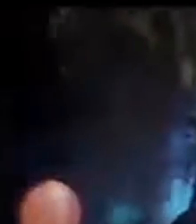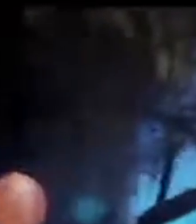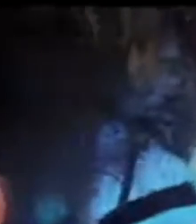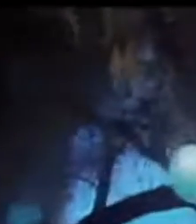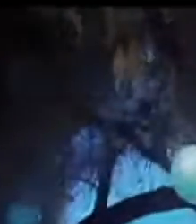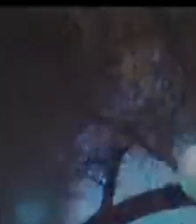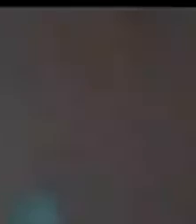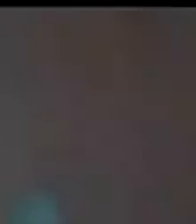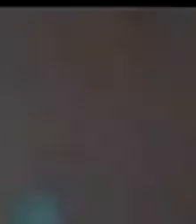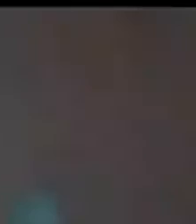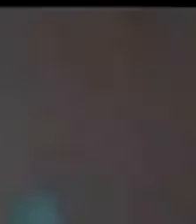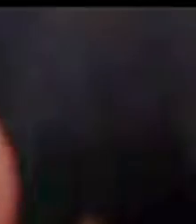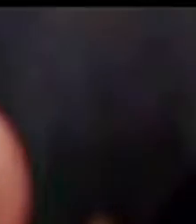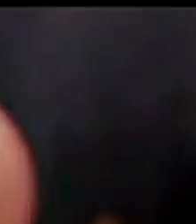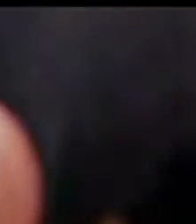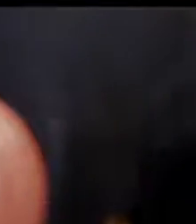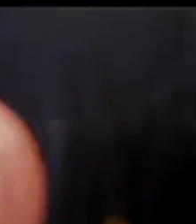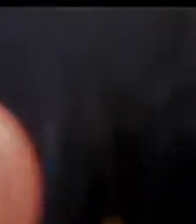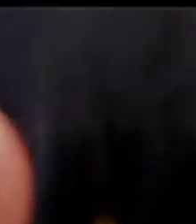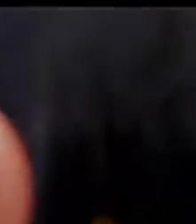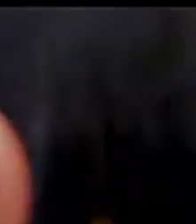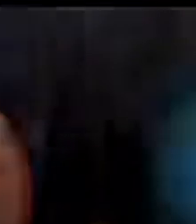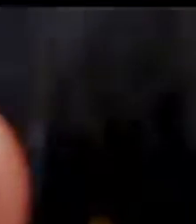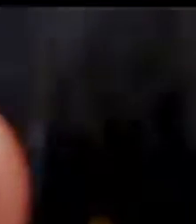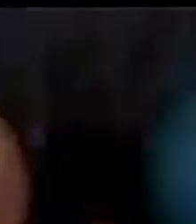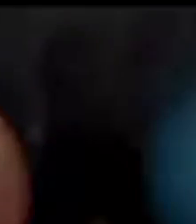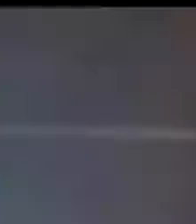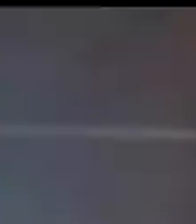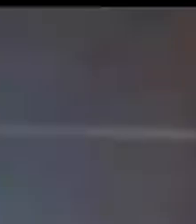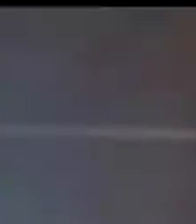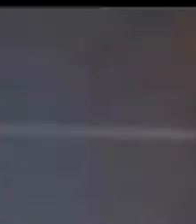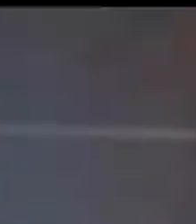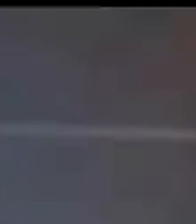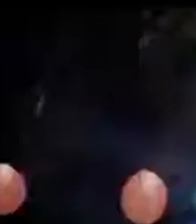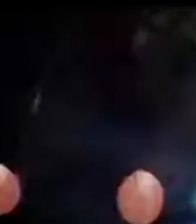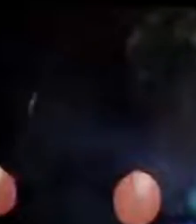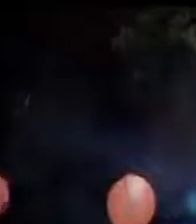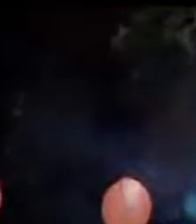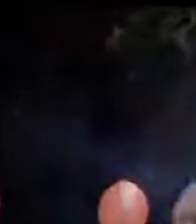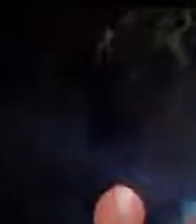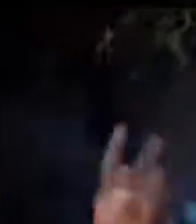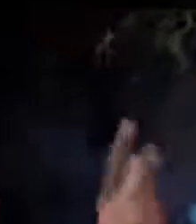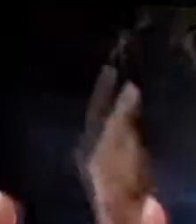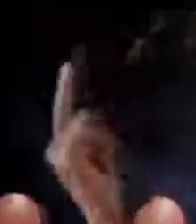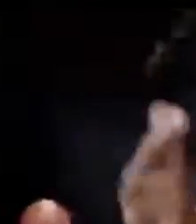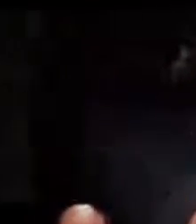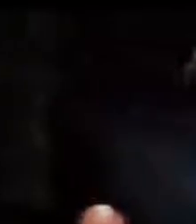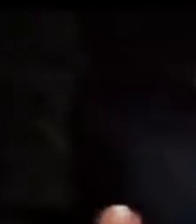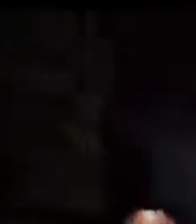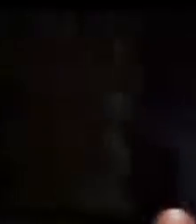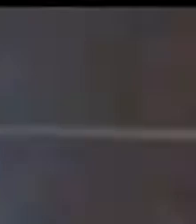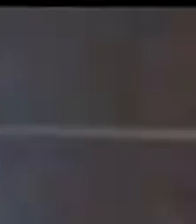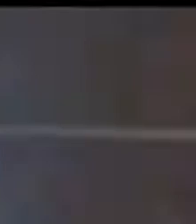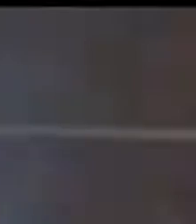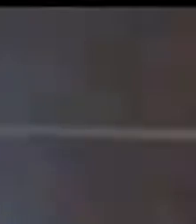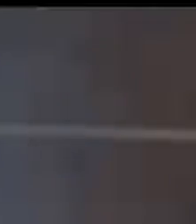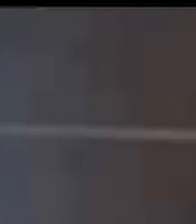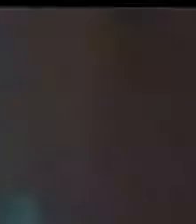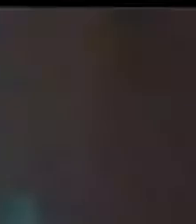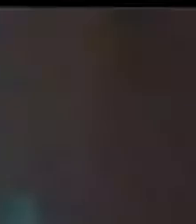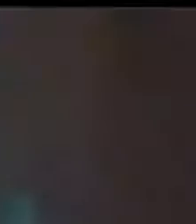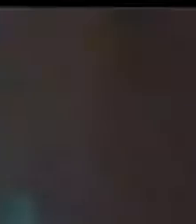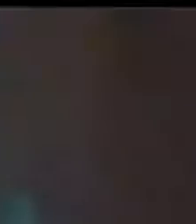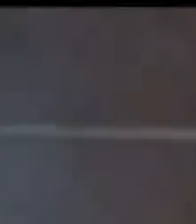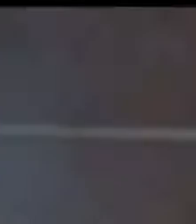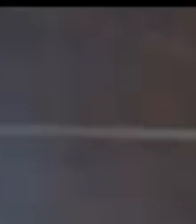Slave to sin, I'm free. Look at the documents. I got an acre in Jesus, my hero. Look at the monuments. I am a part of the family tree. Yeah, one